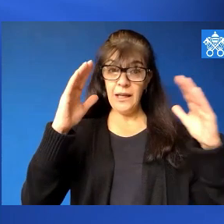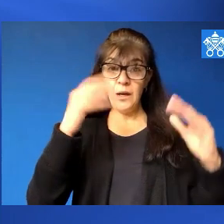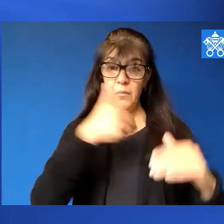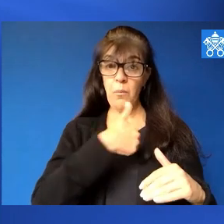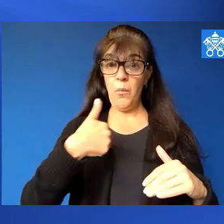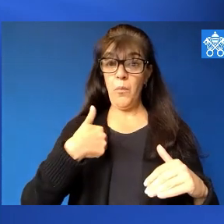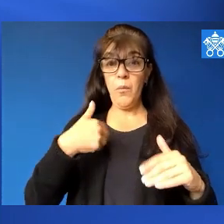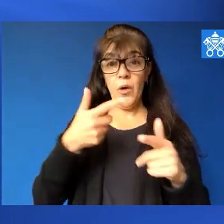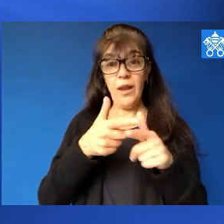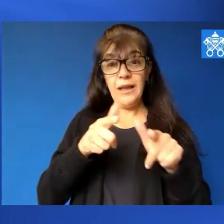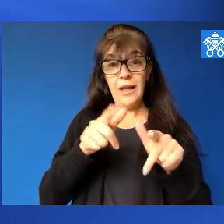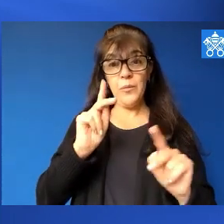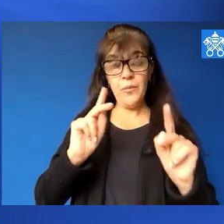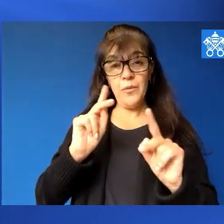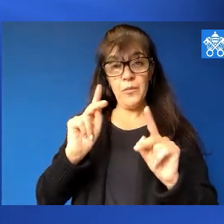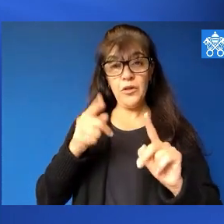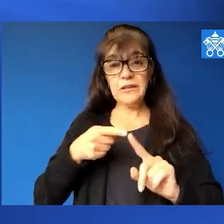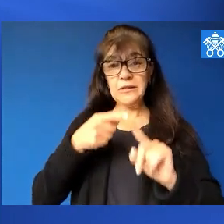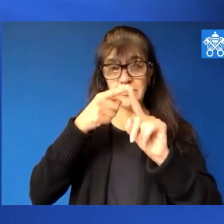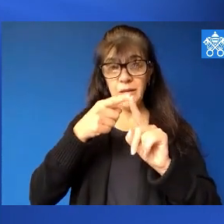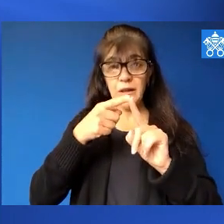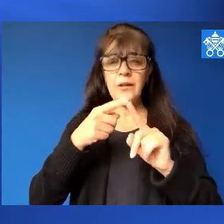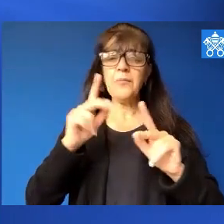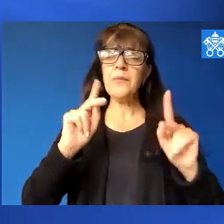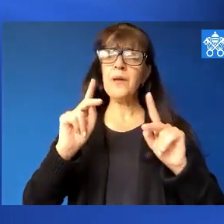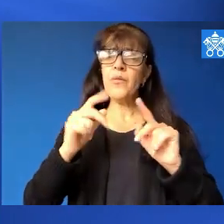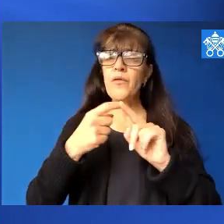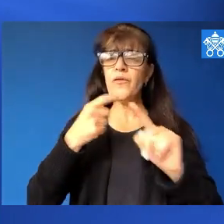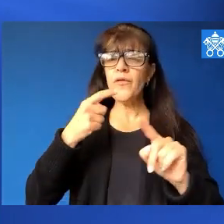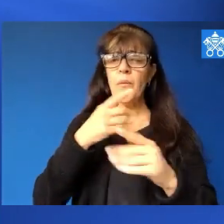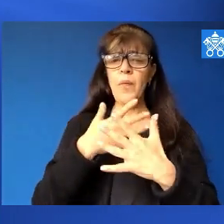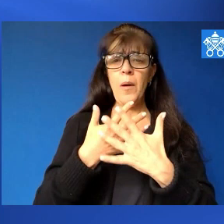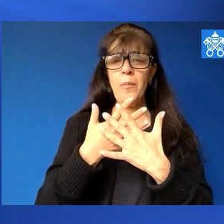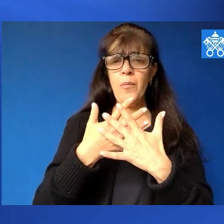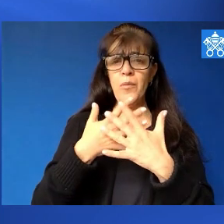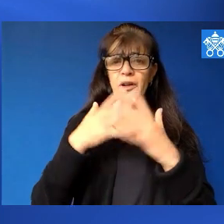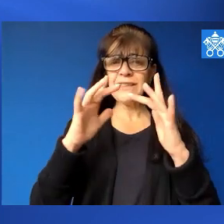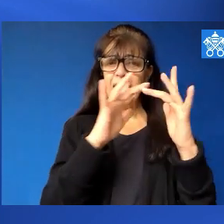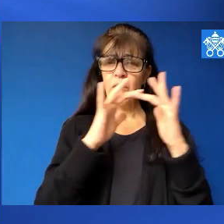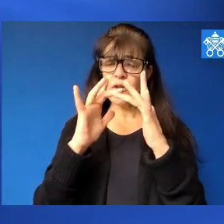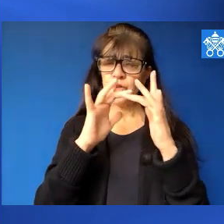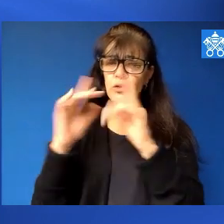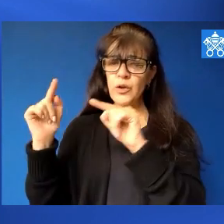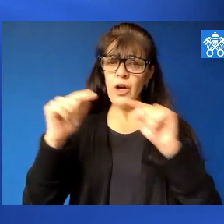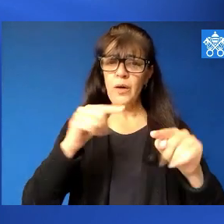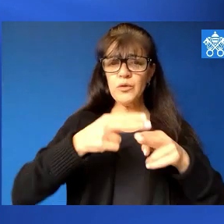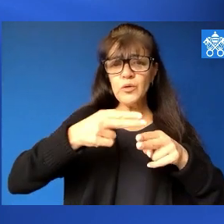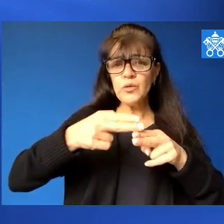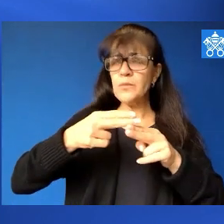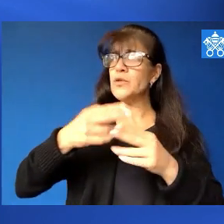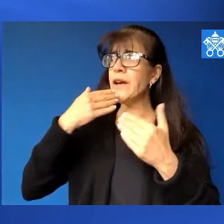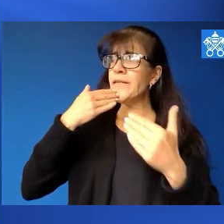greet the Polish-speaking pilgrims, in particular the directors, officials, and chaplains of the prison outreach who've come to Rome to give thanks